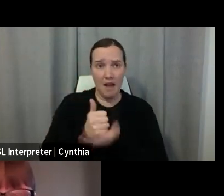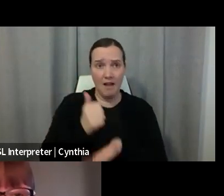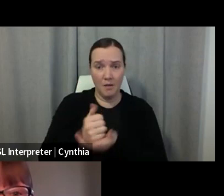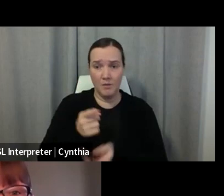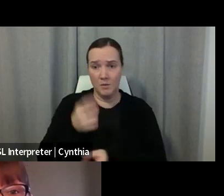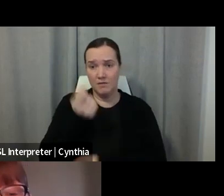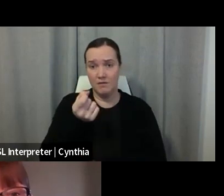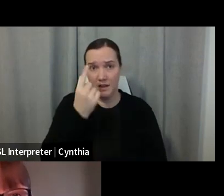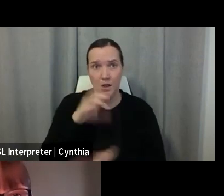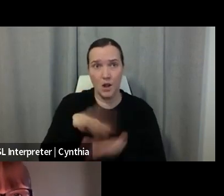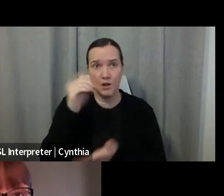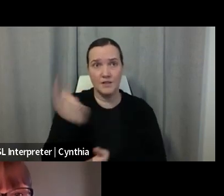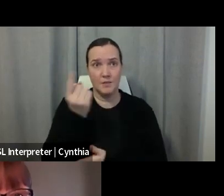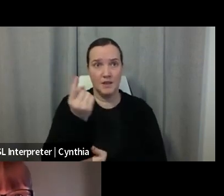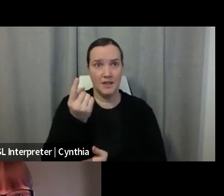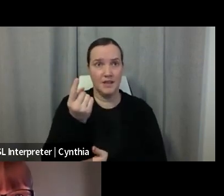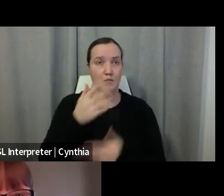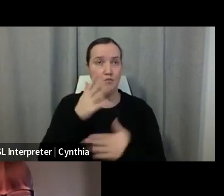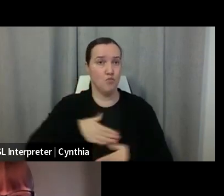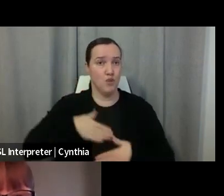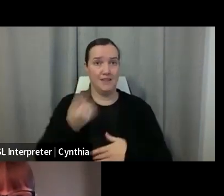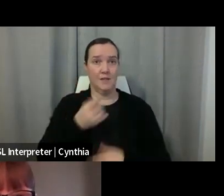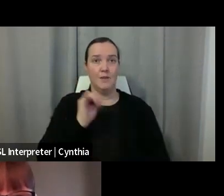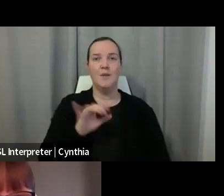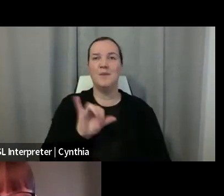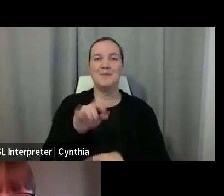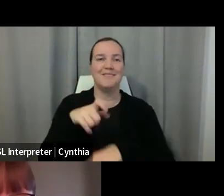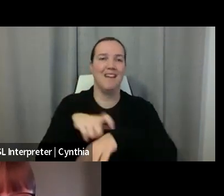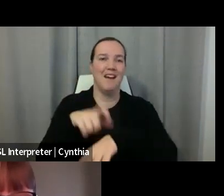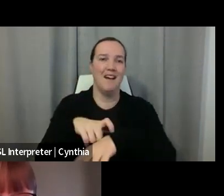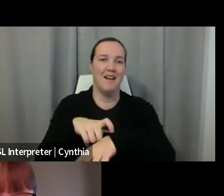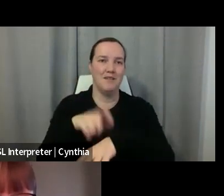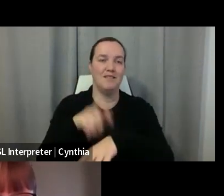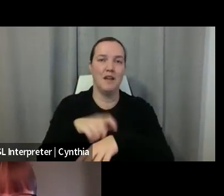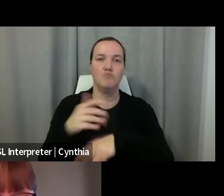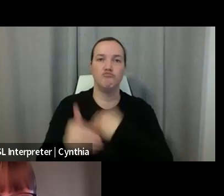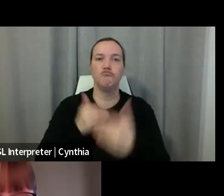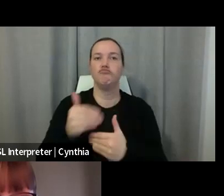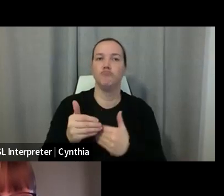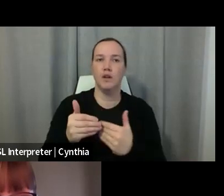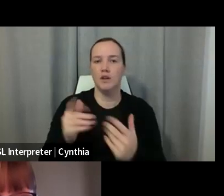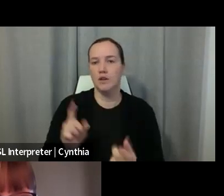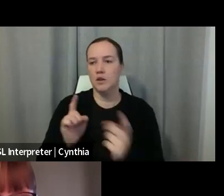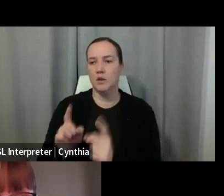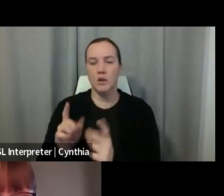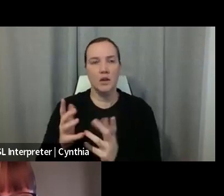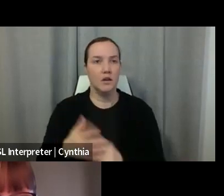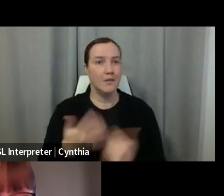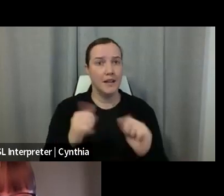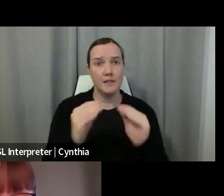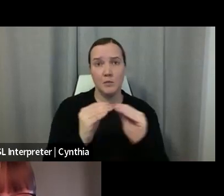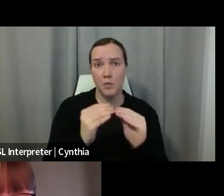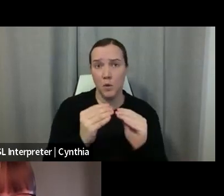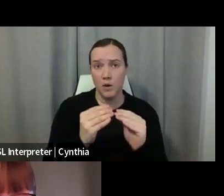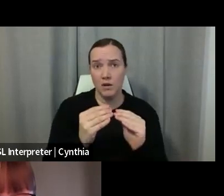learn something here and appreciate something here. And then there's time, that there's actually time to actually do it. Is there anything else that some of your